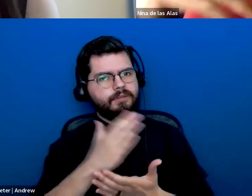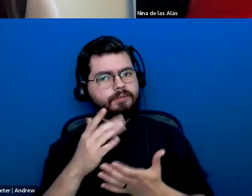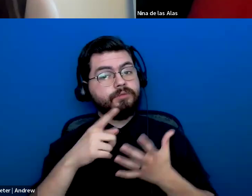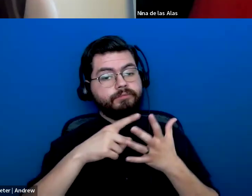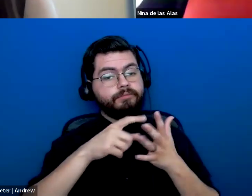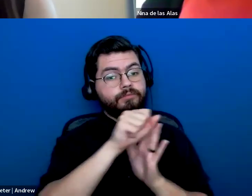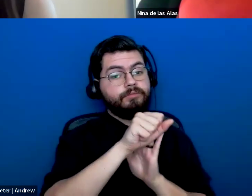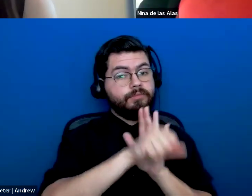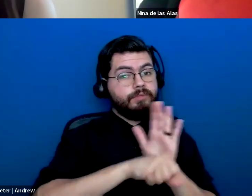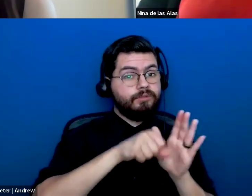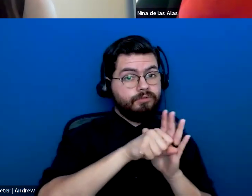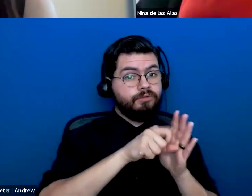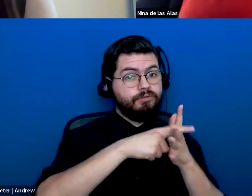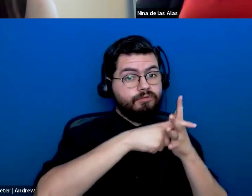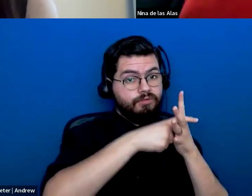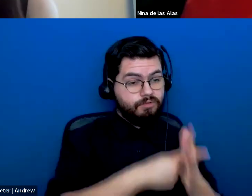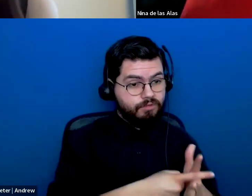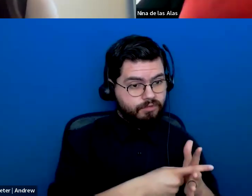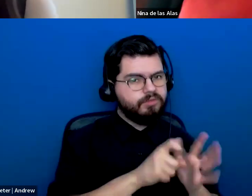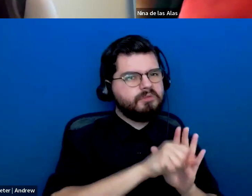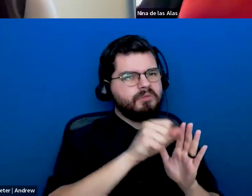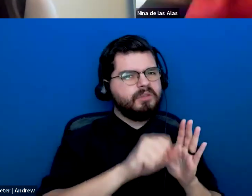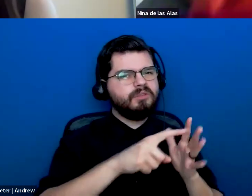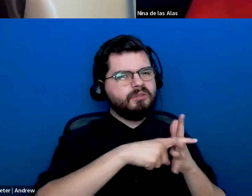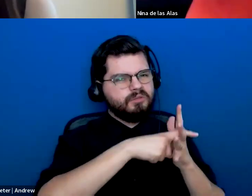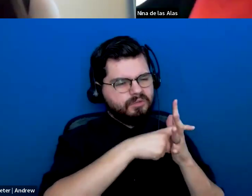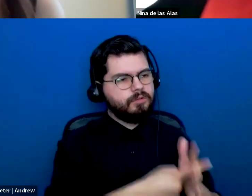semester, when do we expect to see like,